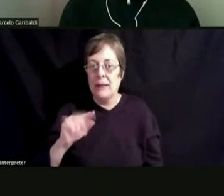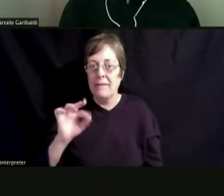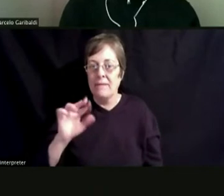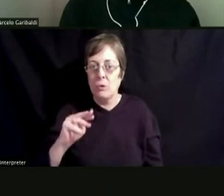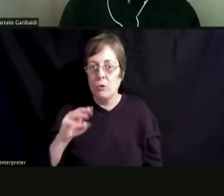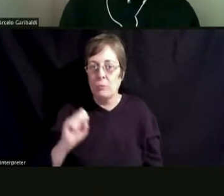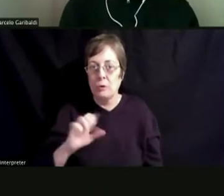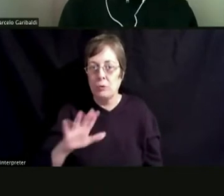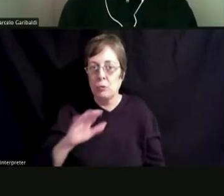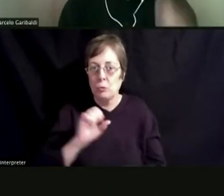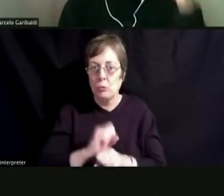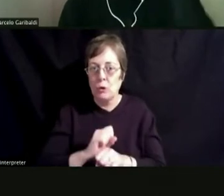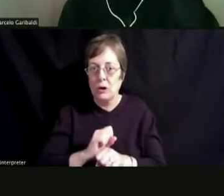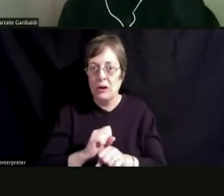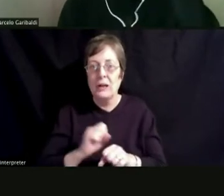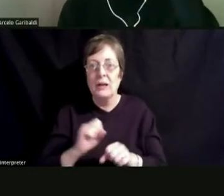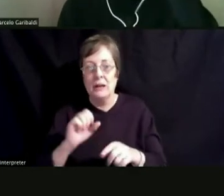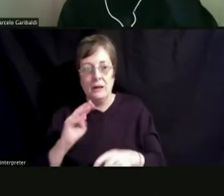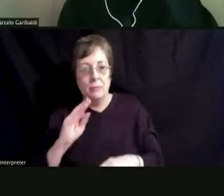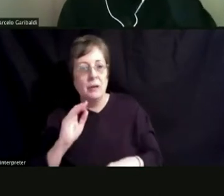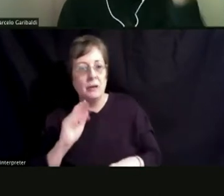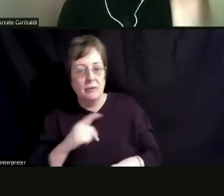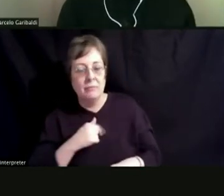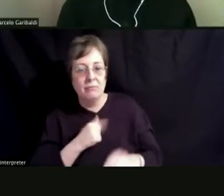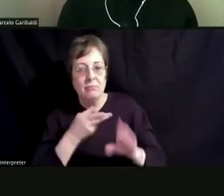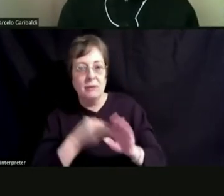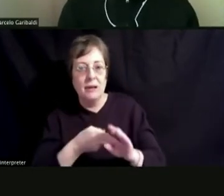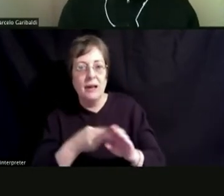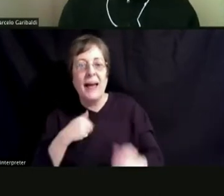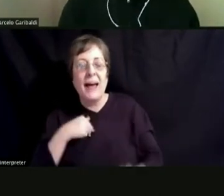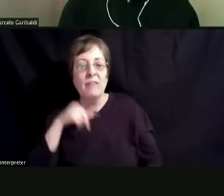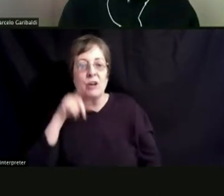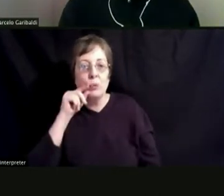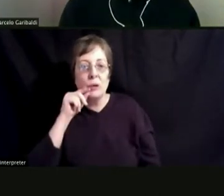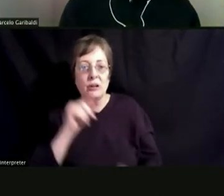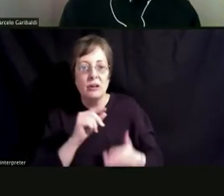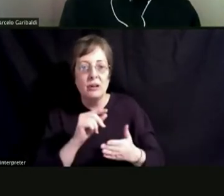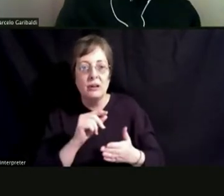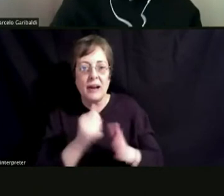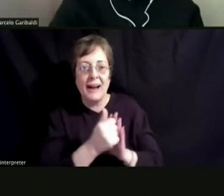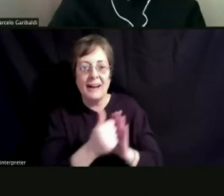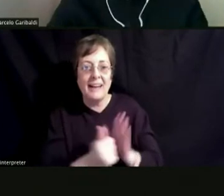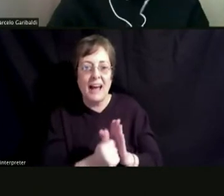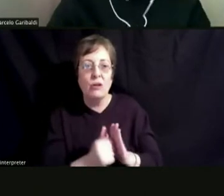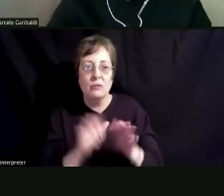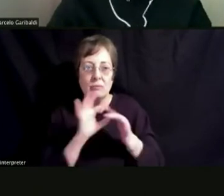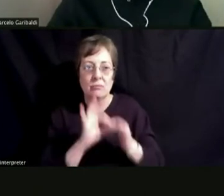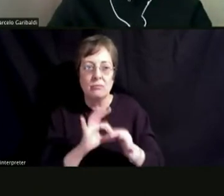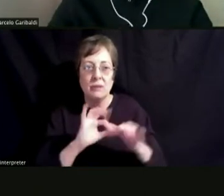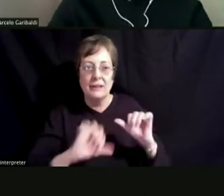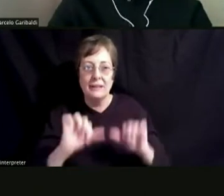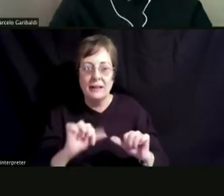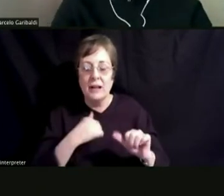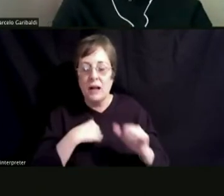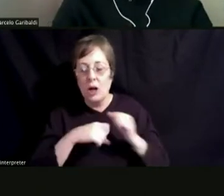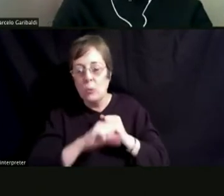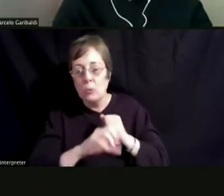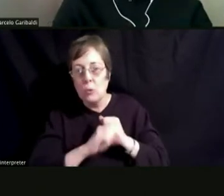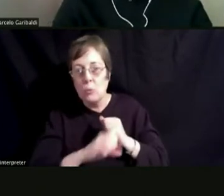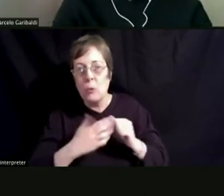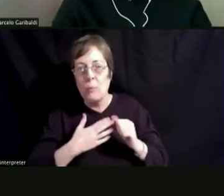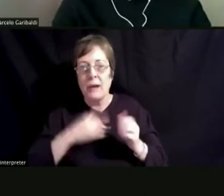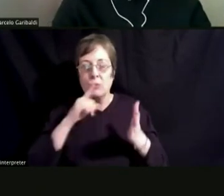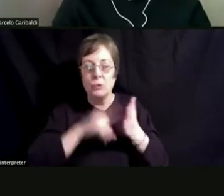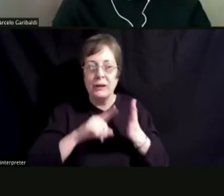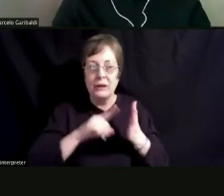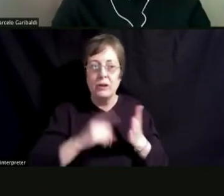I can jump in on that one. So I have a Twitter account that's Science Twitter. So it's where I promote my research, where I also try